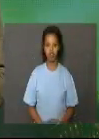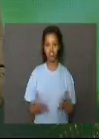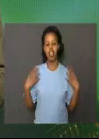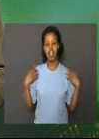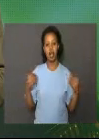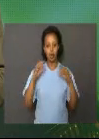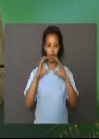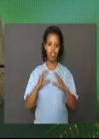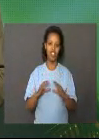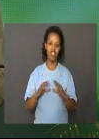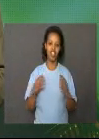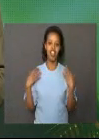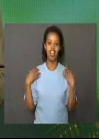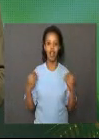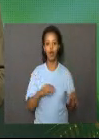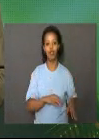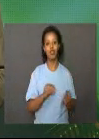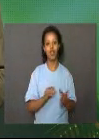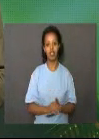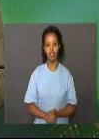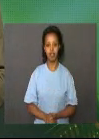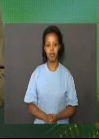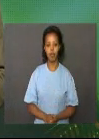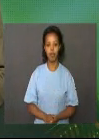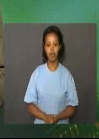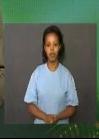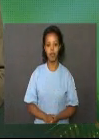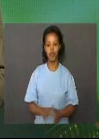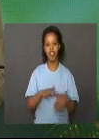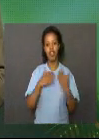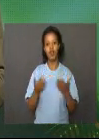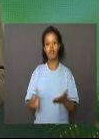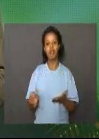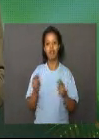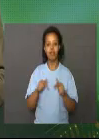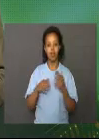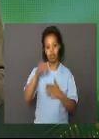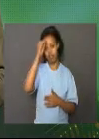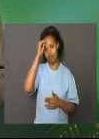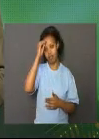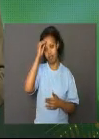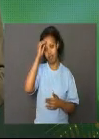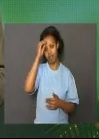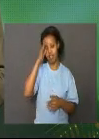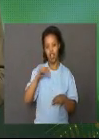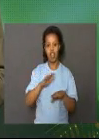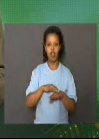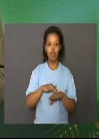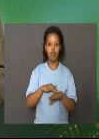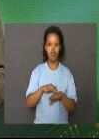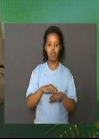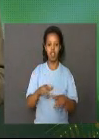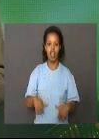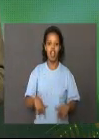Hello, teacher. Hello, students. Welcome to today's lesson on the